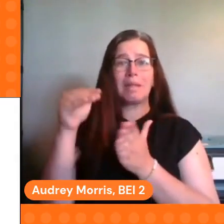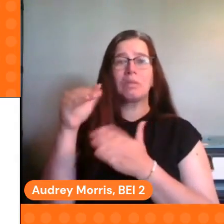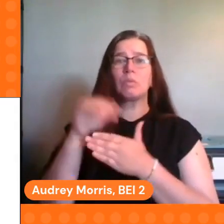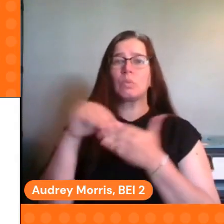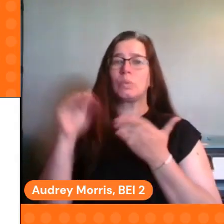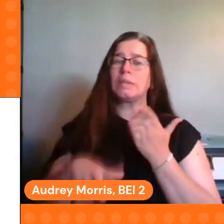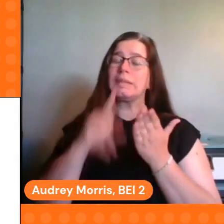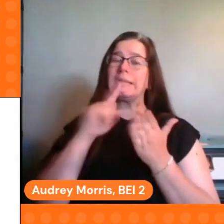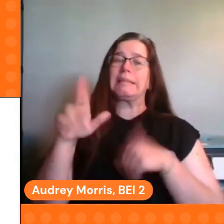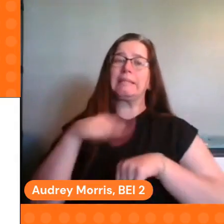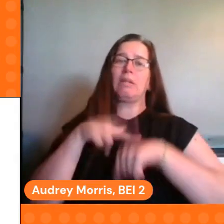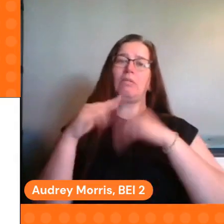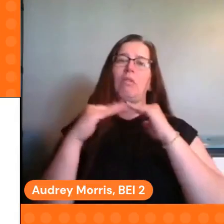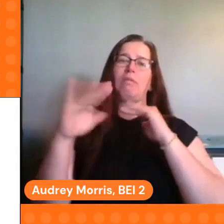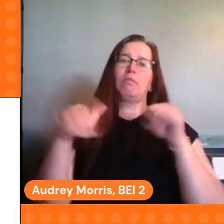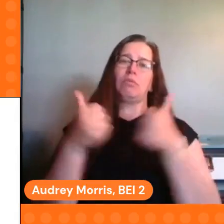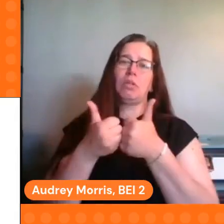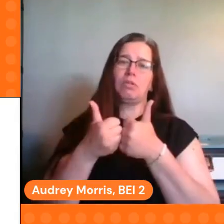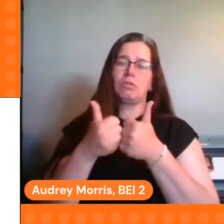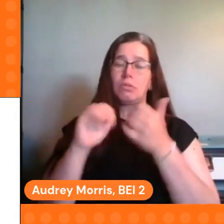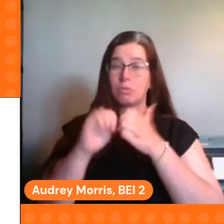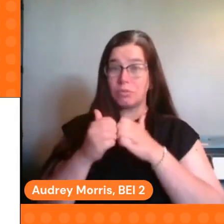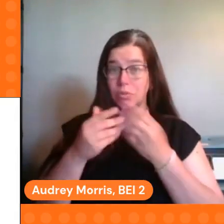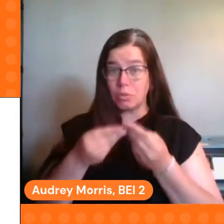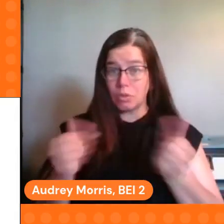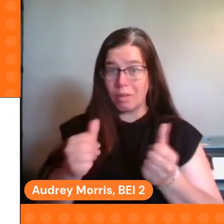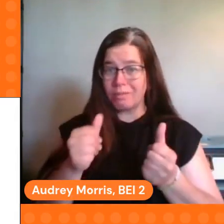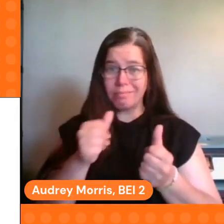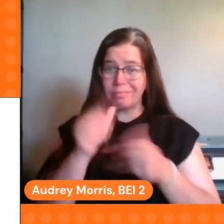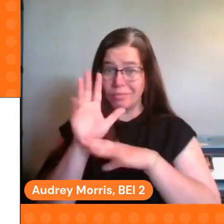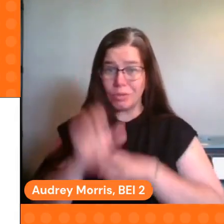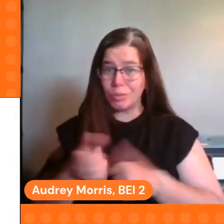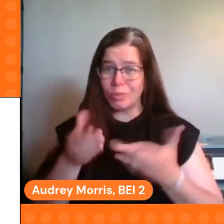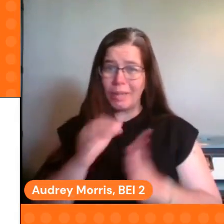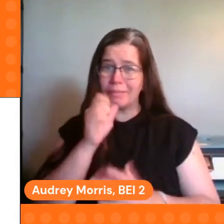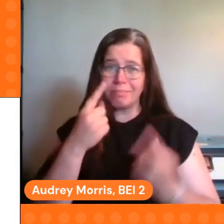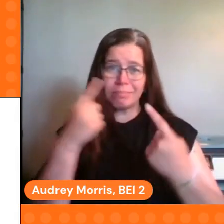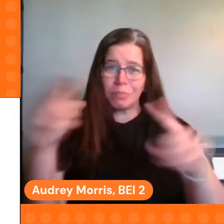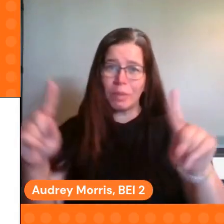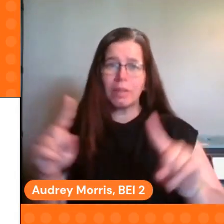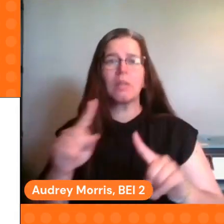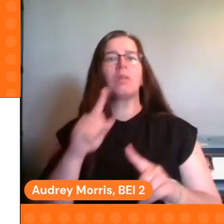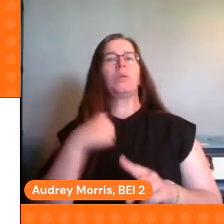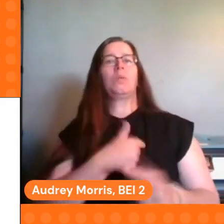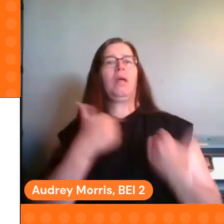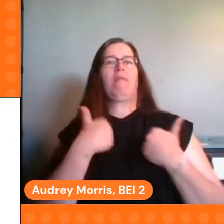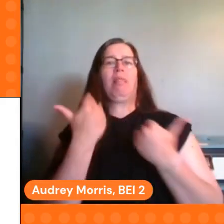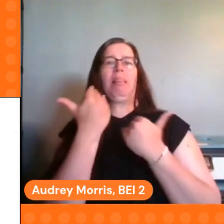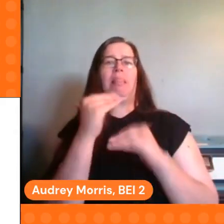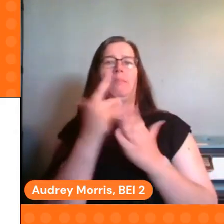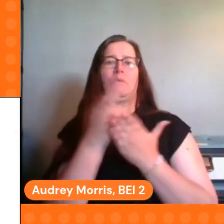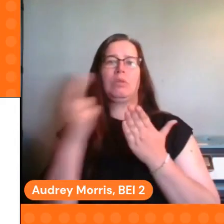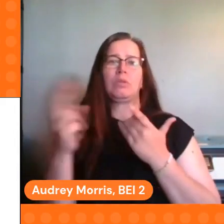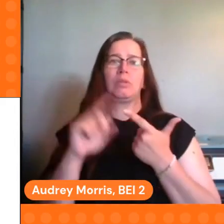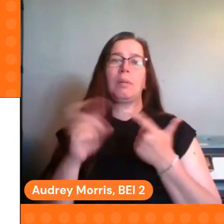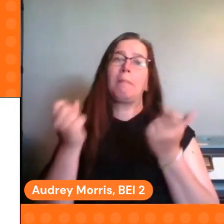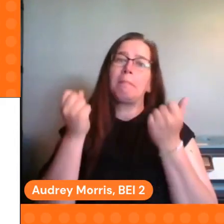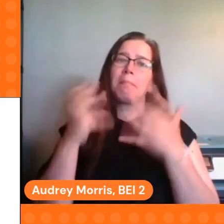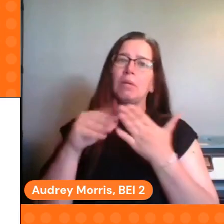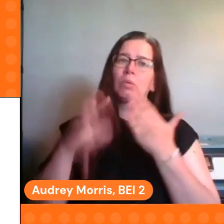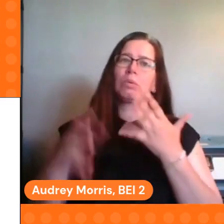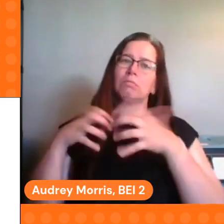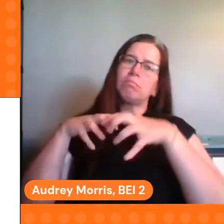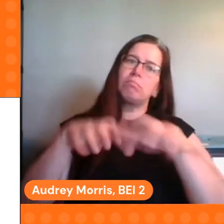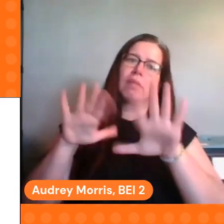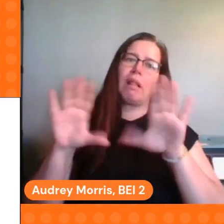level challenge that can be solved by a conventional approach. Limited resources, overwhelming class size, language